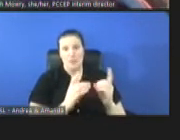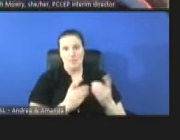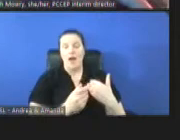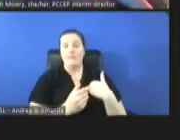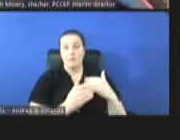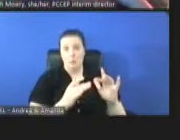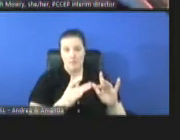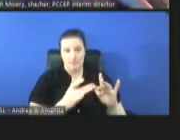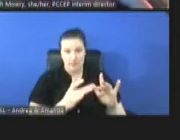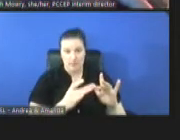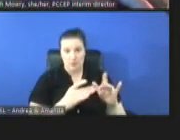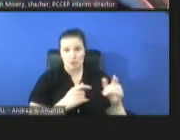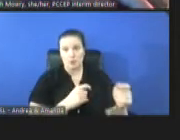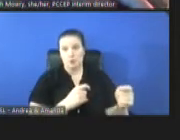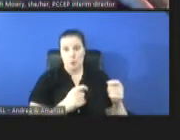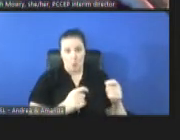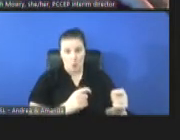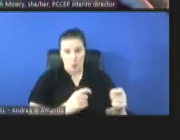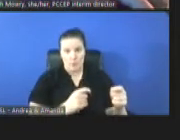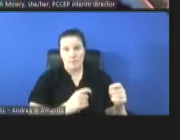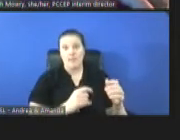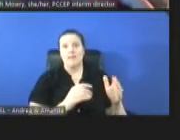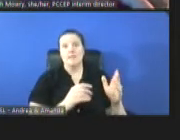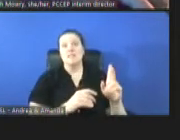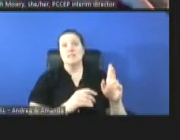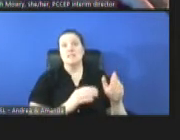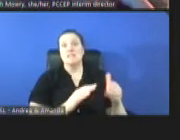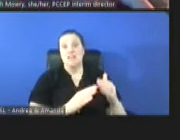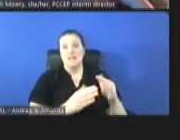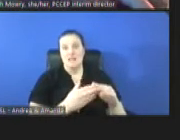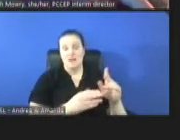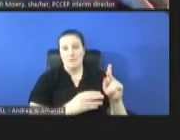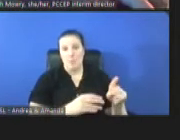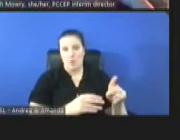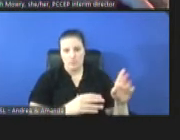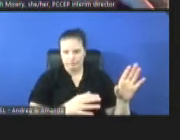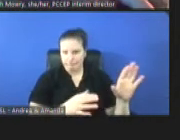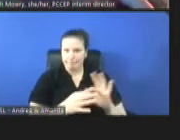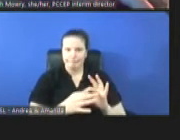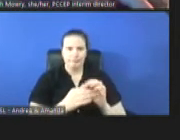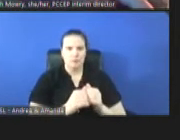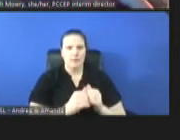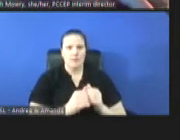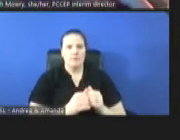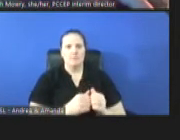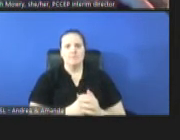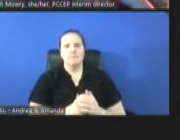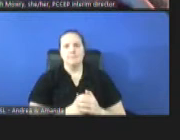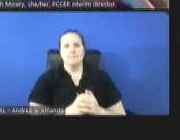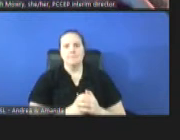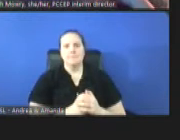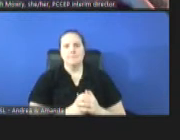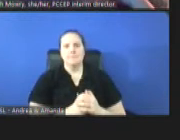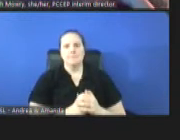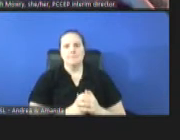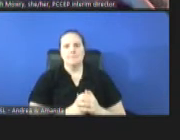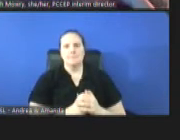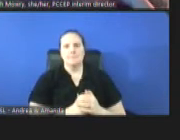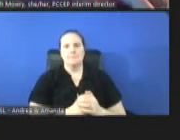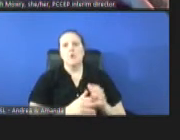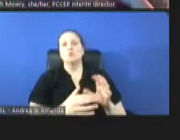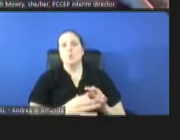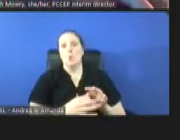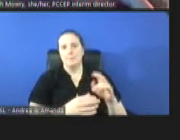website controlled by the city of Portland that ties you together. And it's the Join